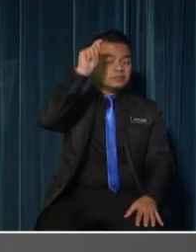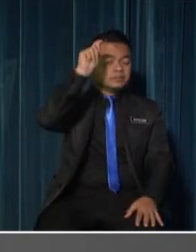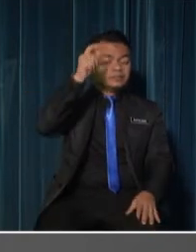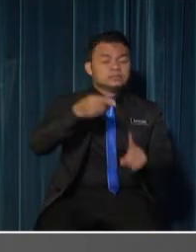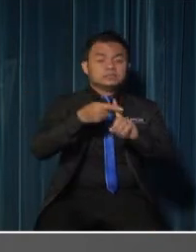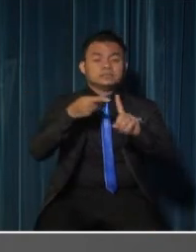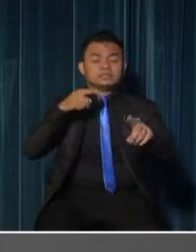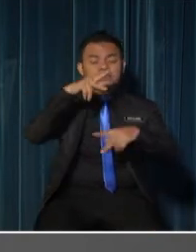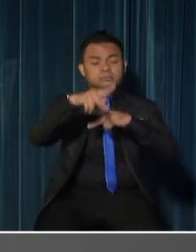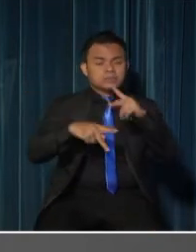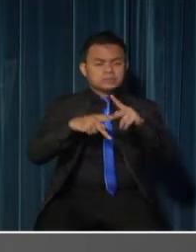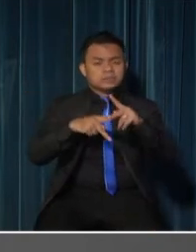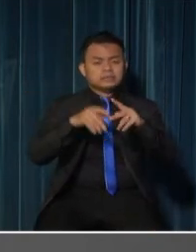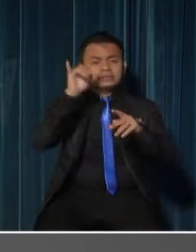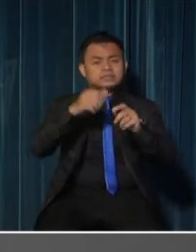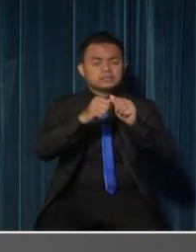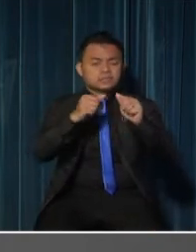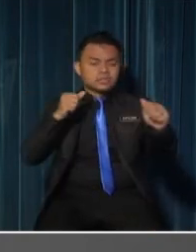farthest planet from the Sun.